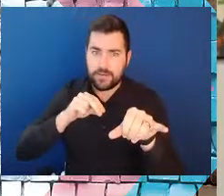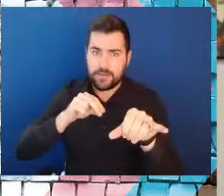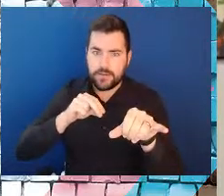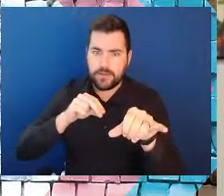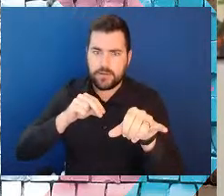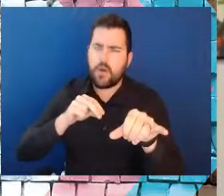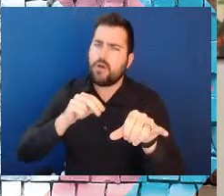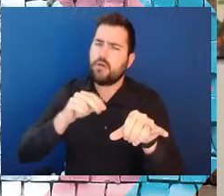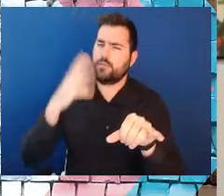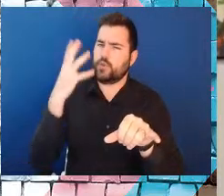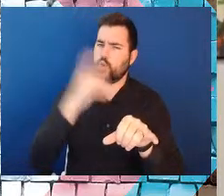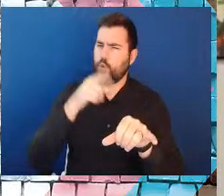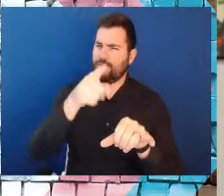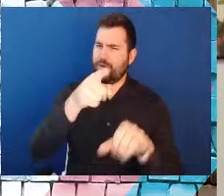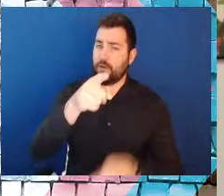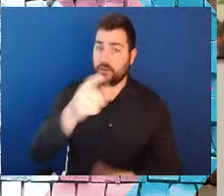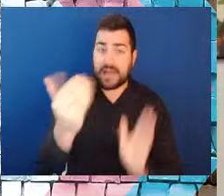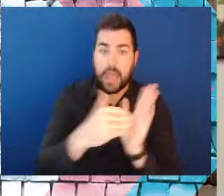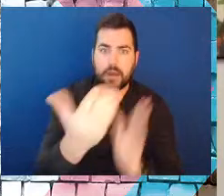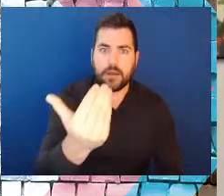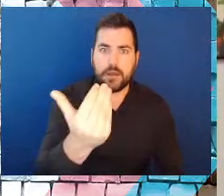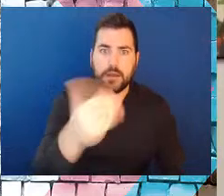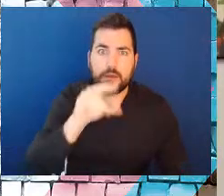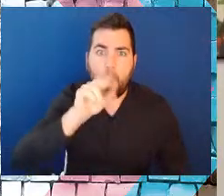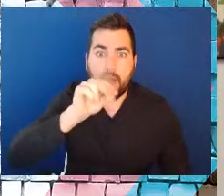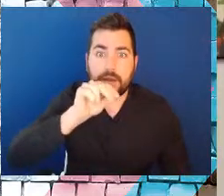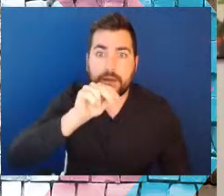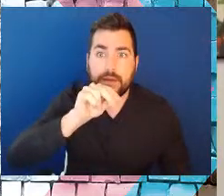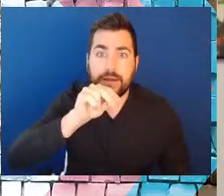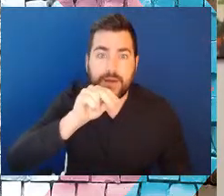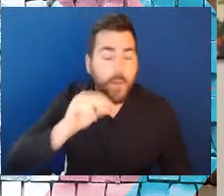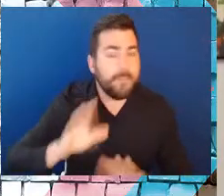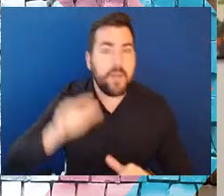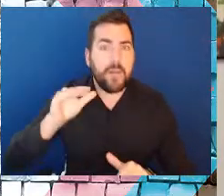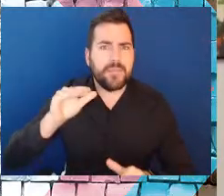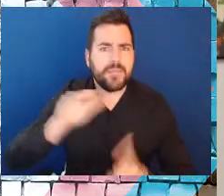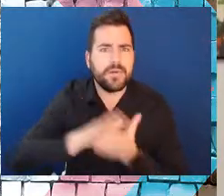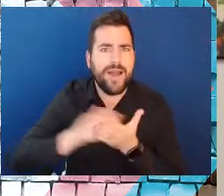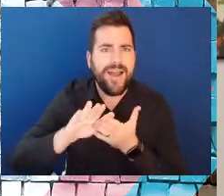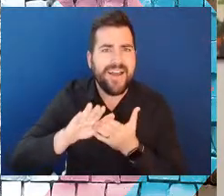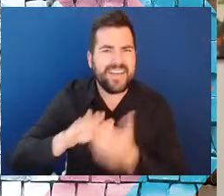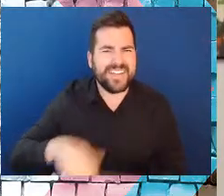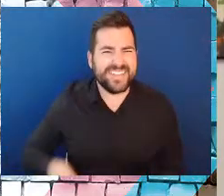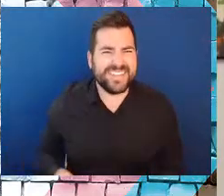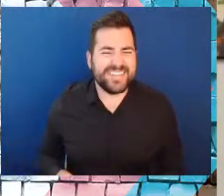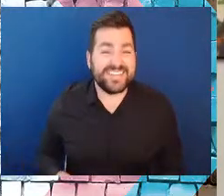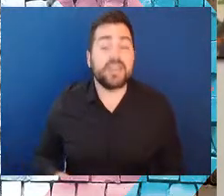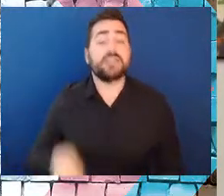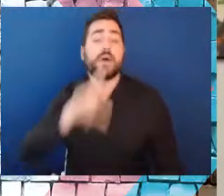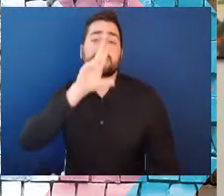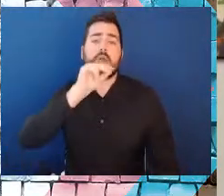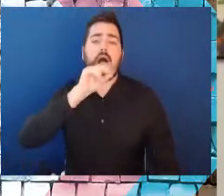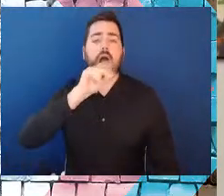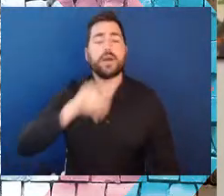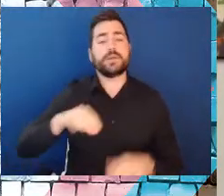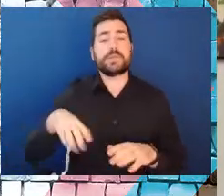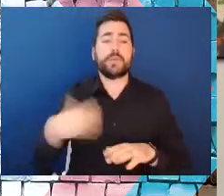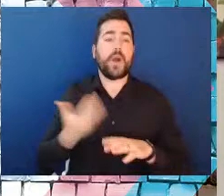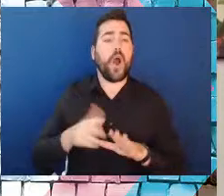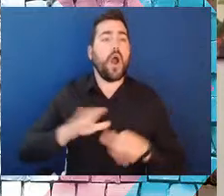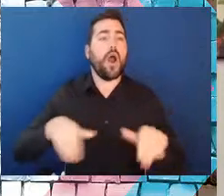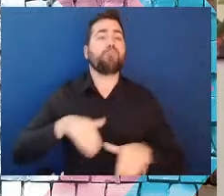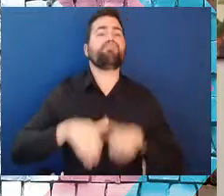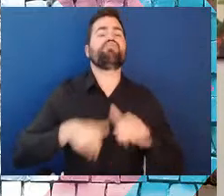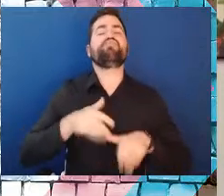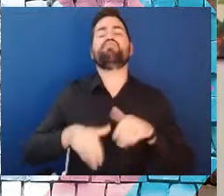was a lovely quack. Do it again. Oh, that's really fun. Nice quacks. All right. So the ducks were swimming, and they